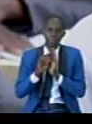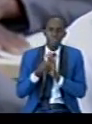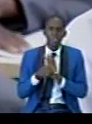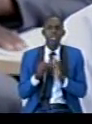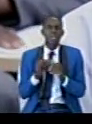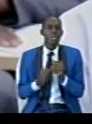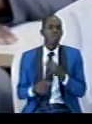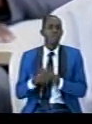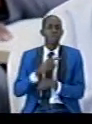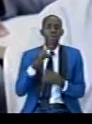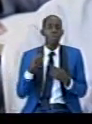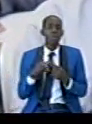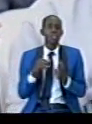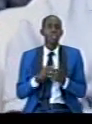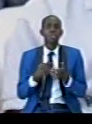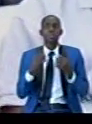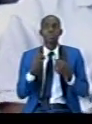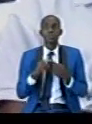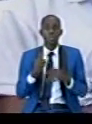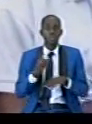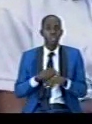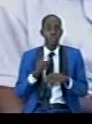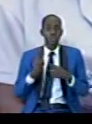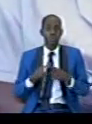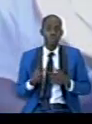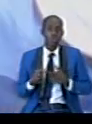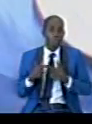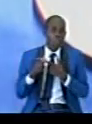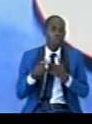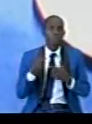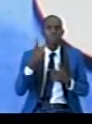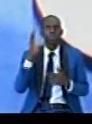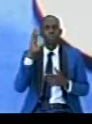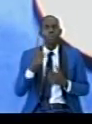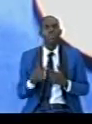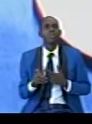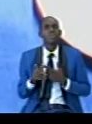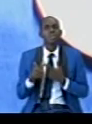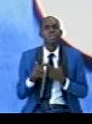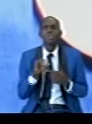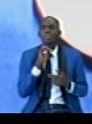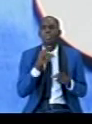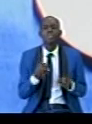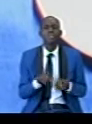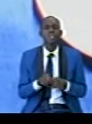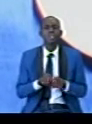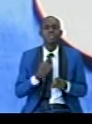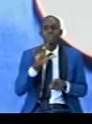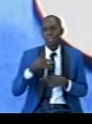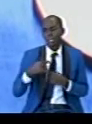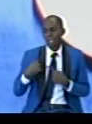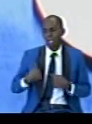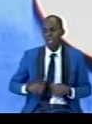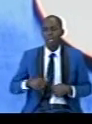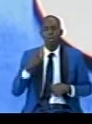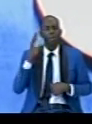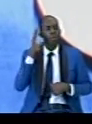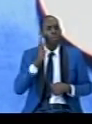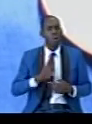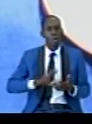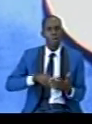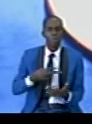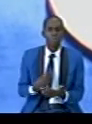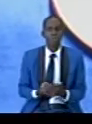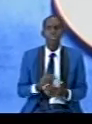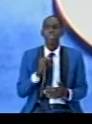it comes the time to run, you begin to run, it's like your heart is going to jump out of you. It's like